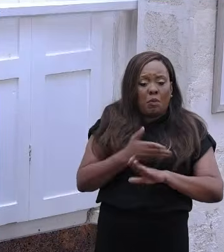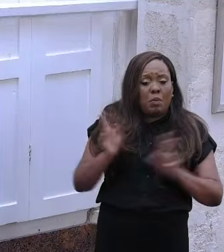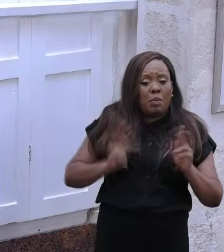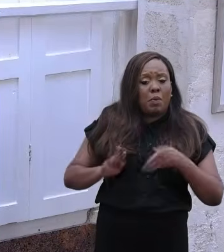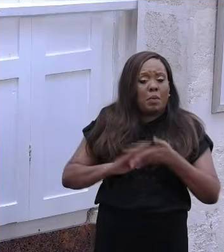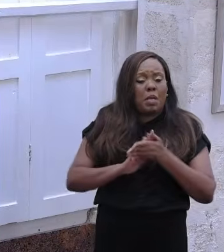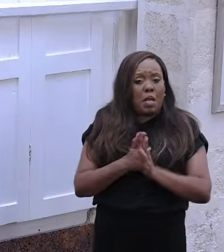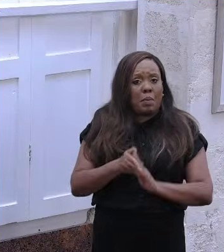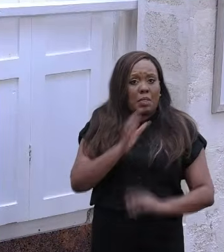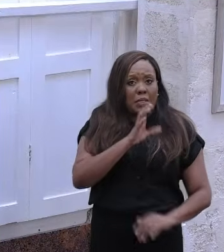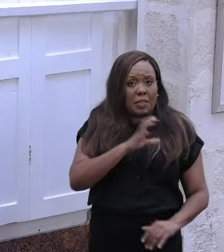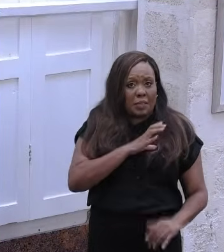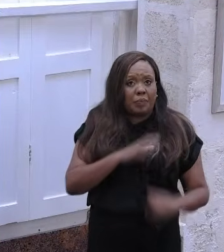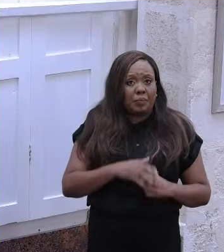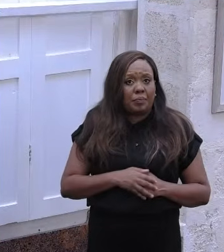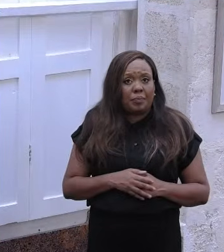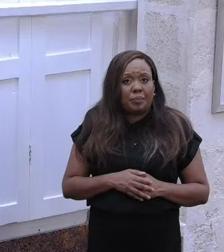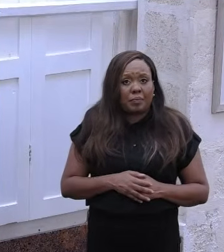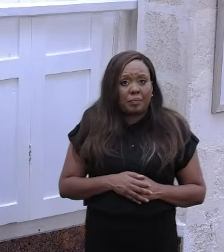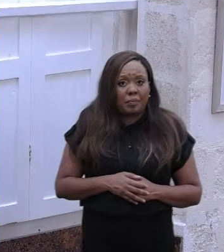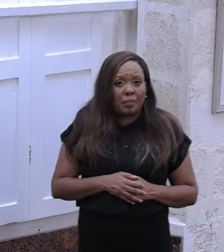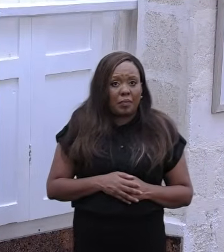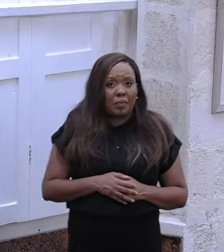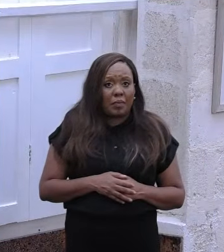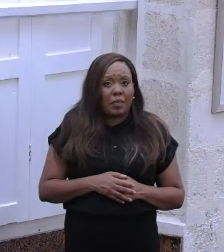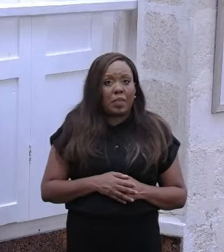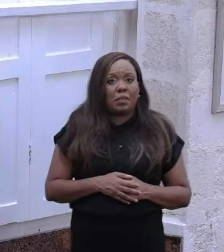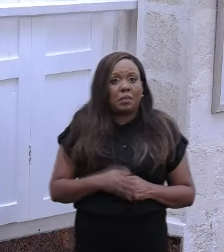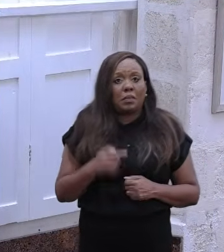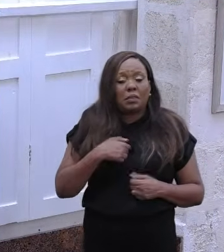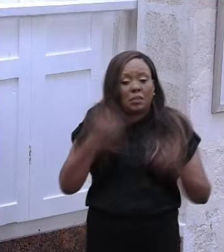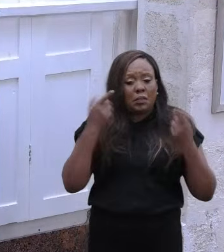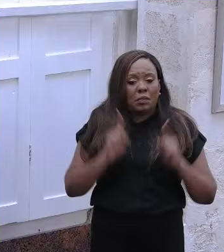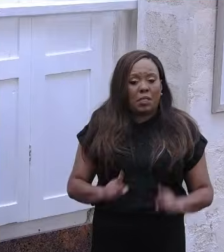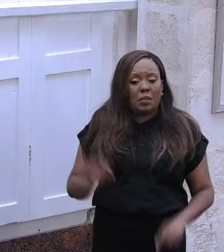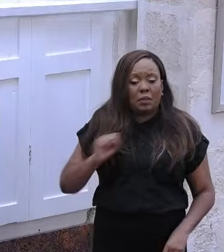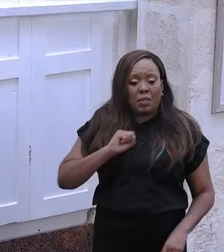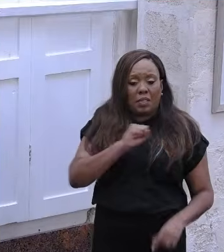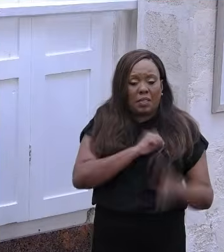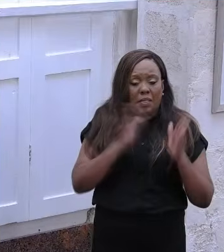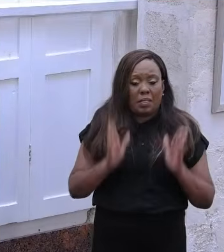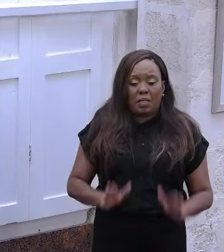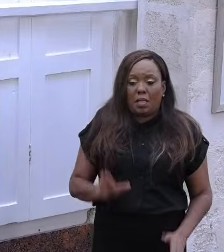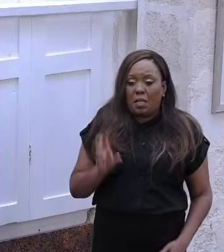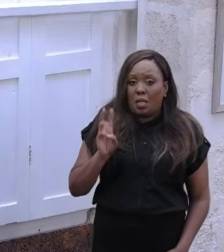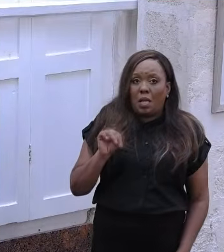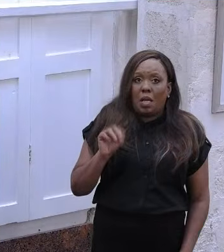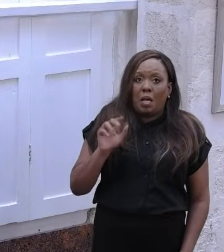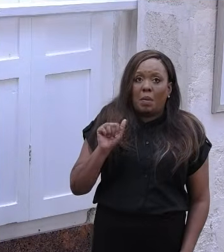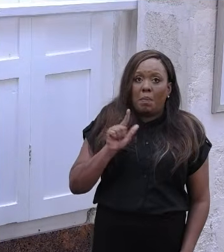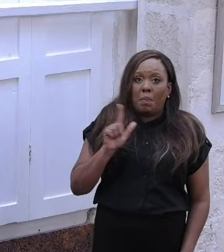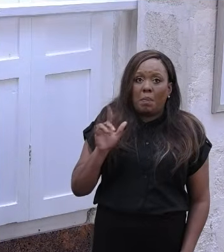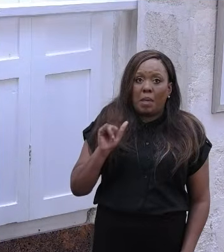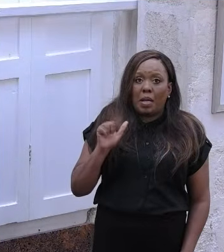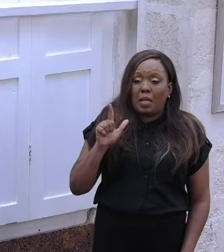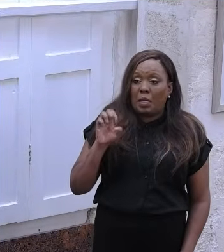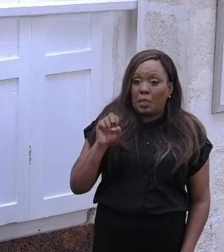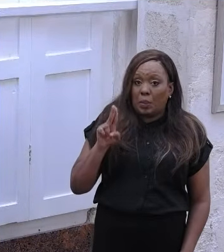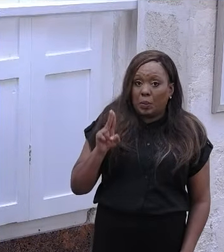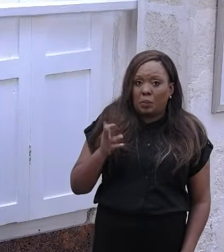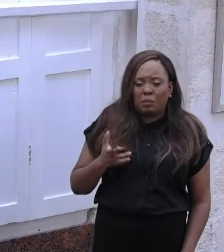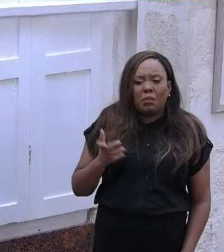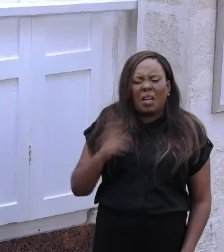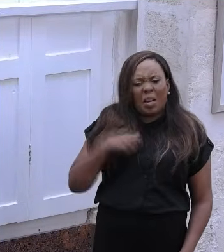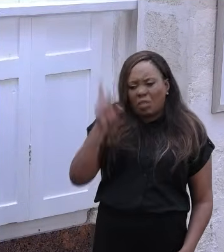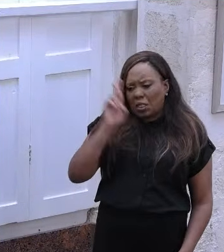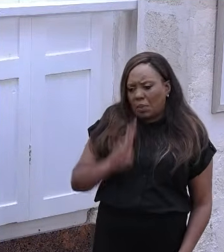I think I agree a lot with what Senator Malalu said, and I respect the contributions of all, but the